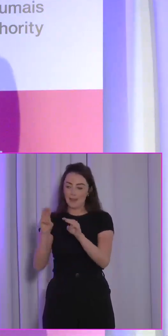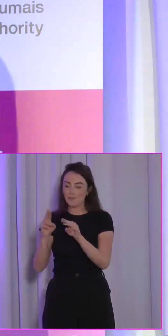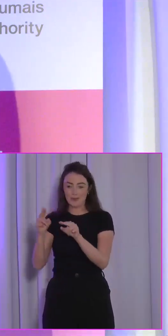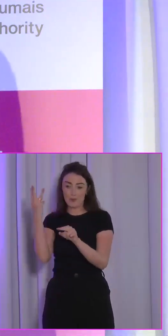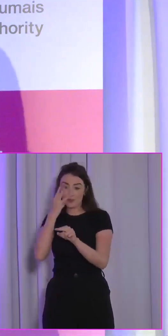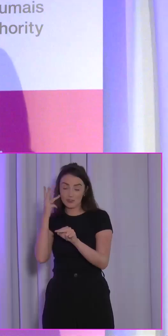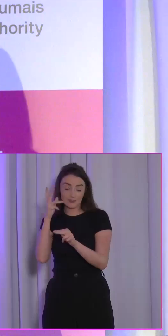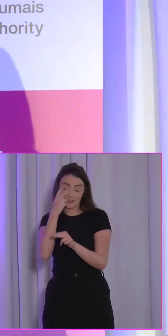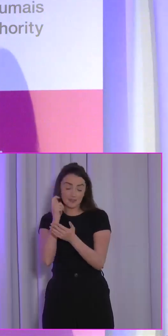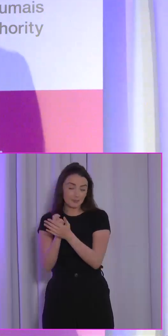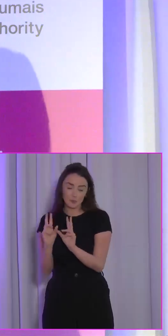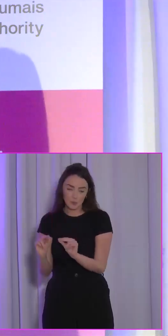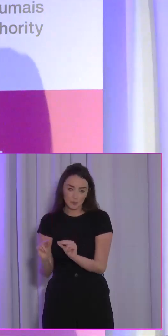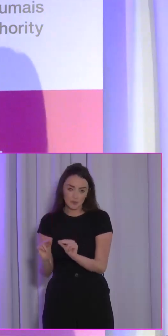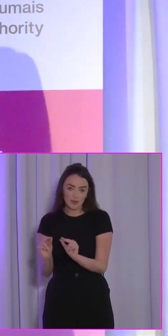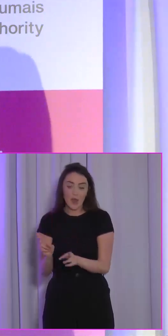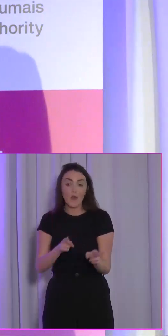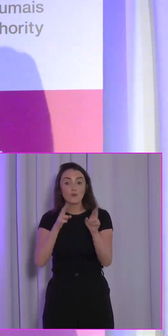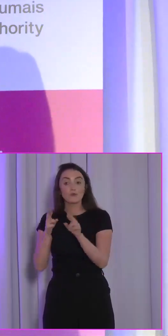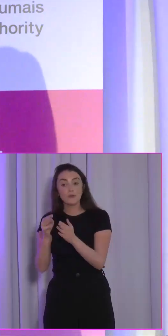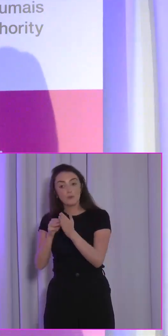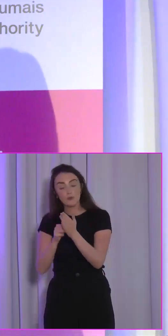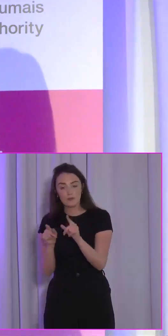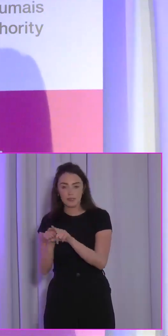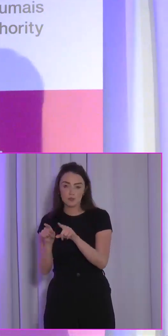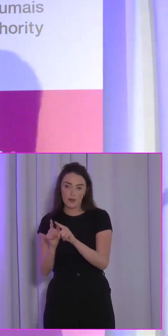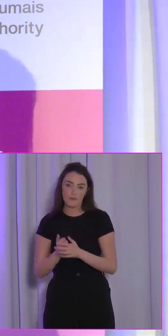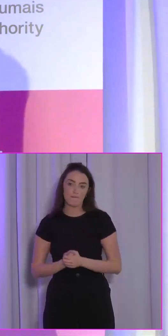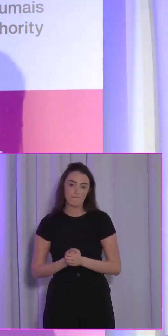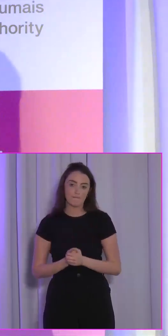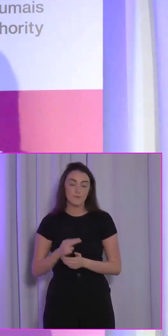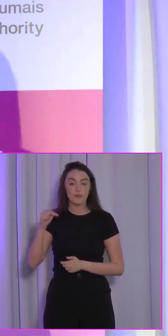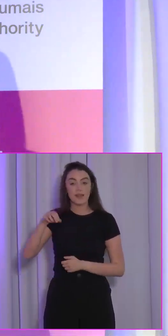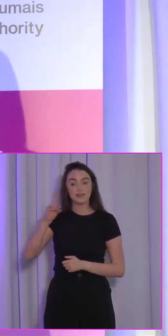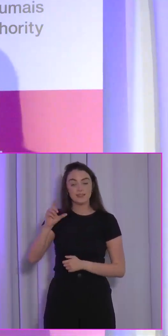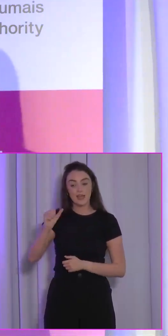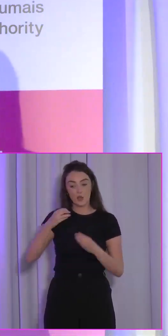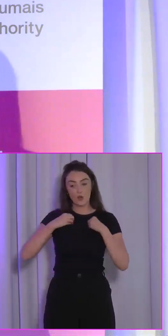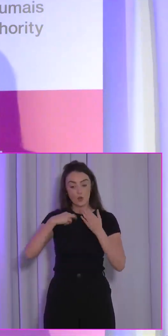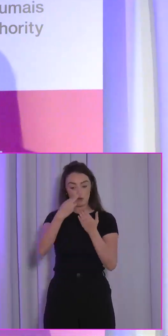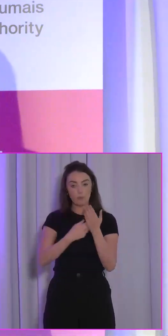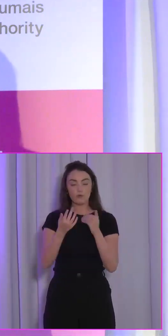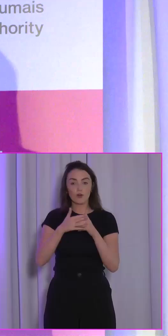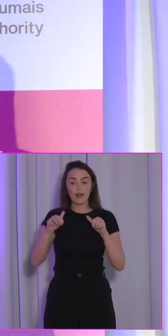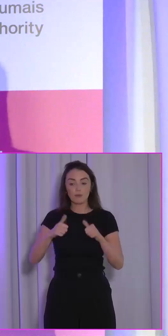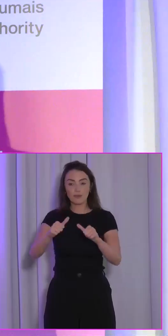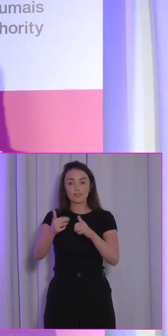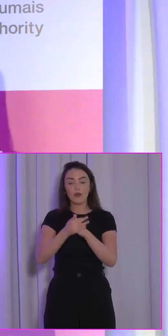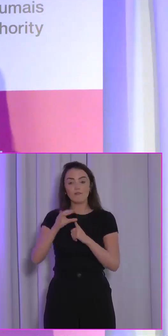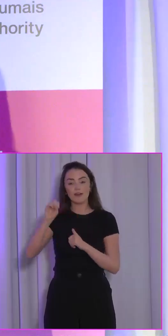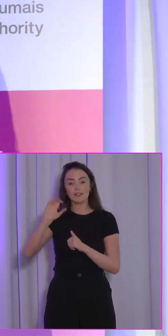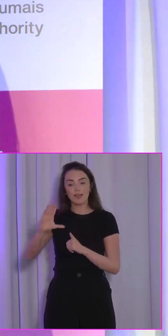watching. And it's on repeat programming as well. And the NDA's own report on the implementation of the ISL